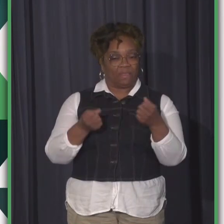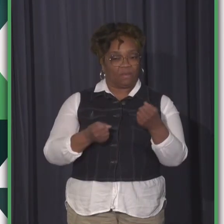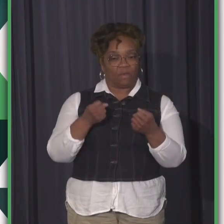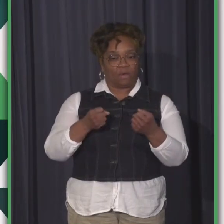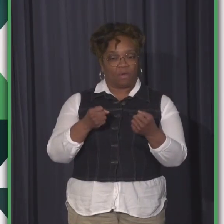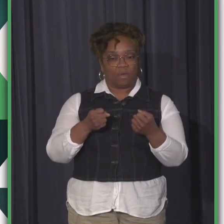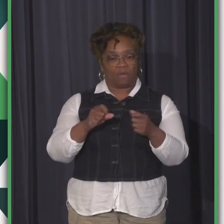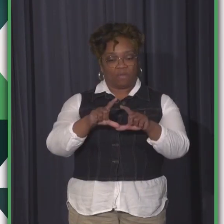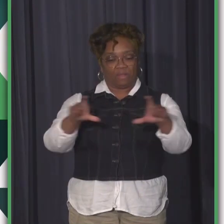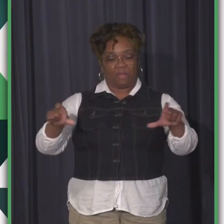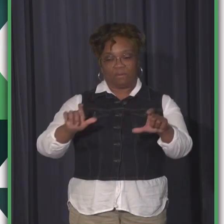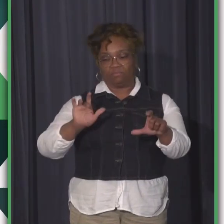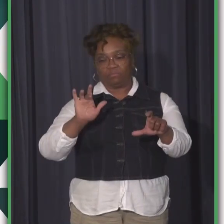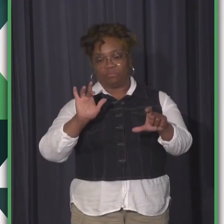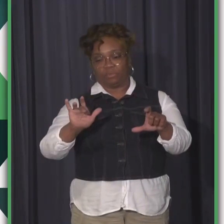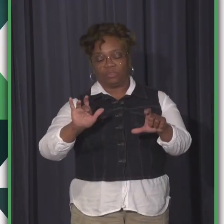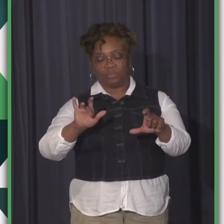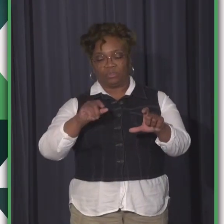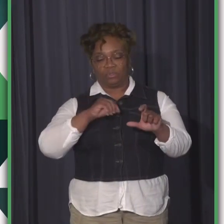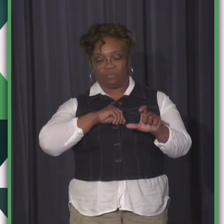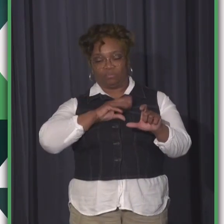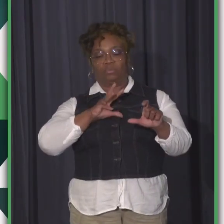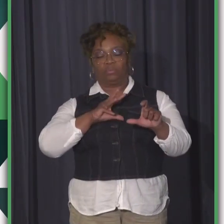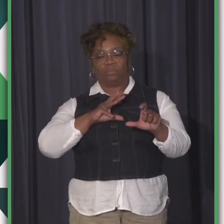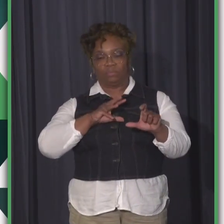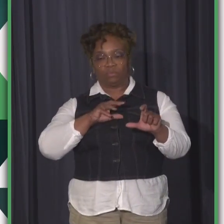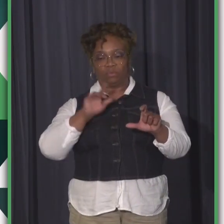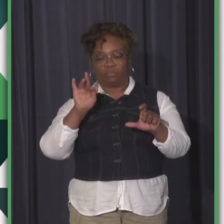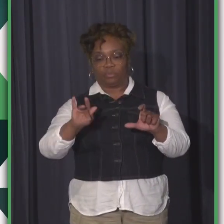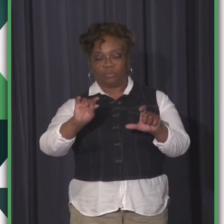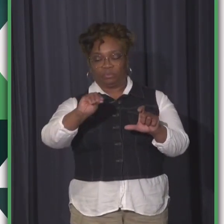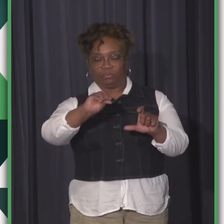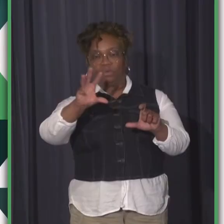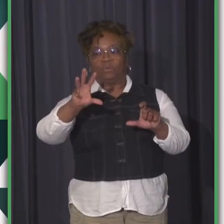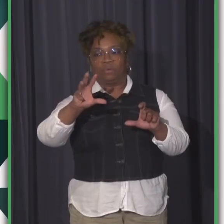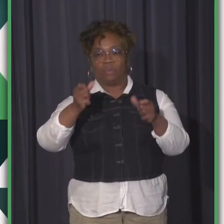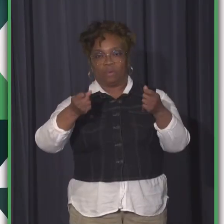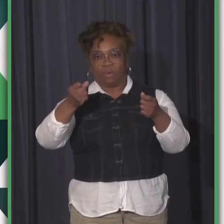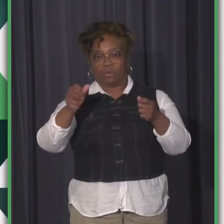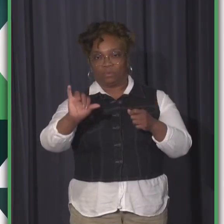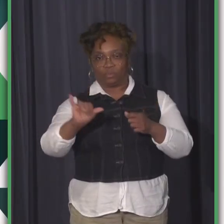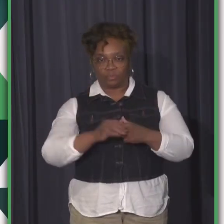dashboard monitor. So that's why this is important. The next slide, please.